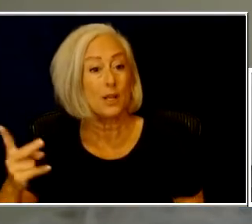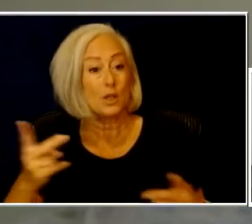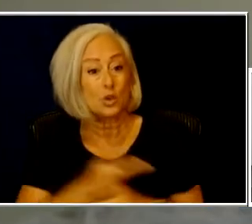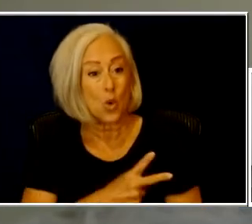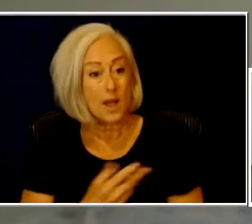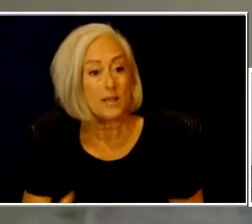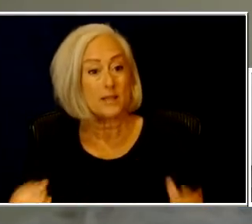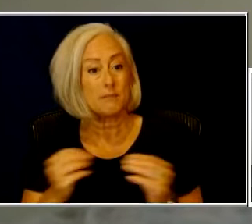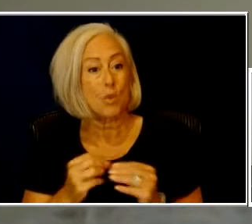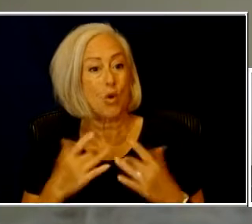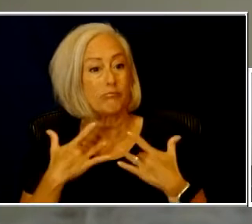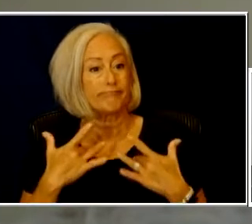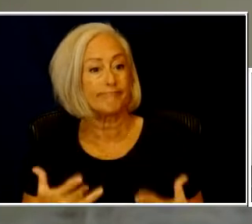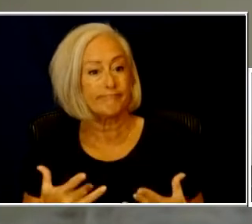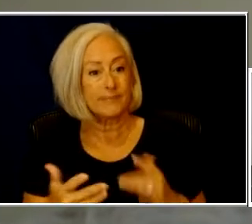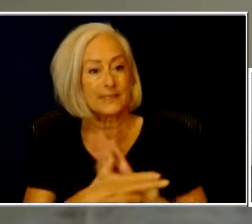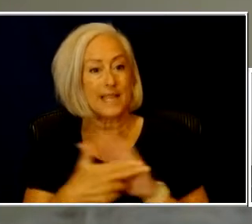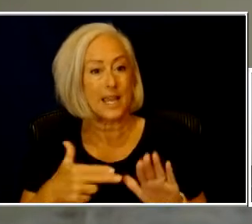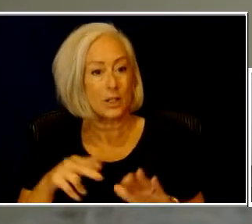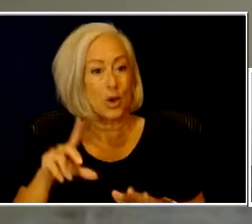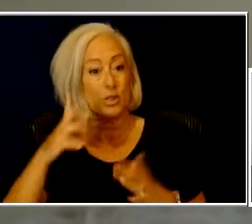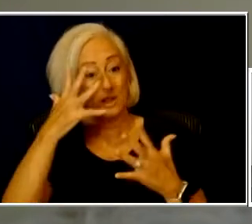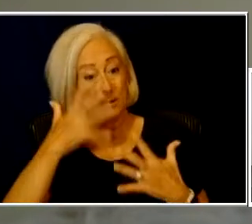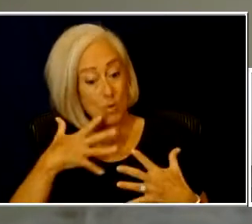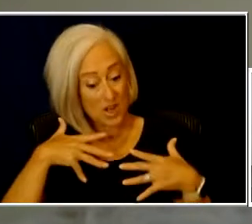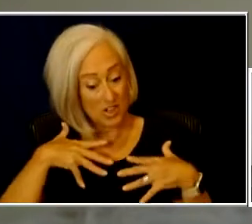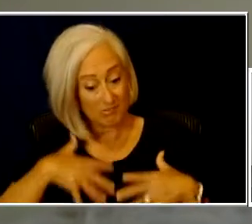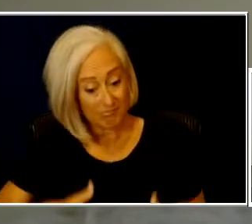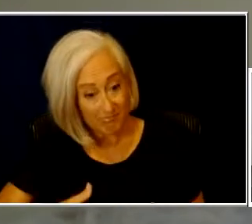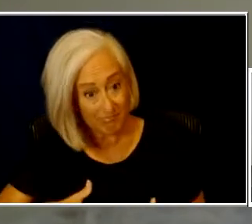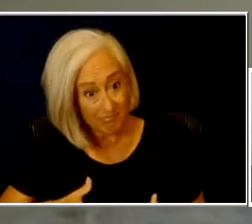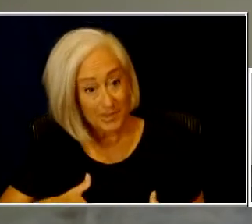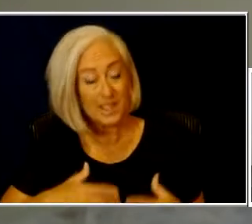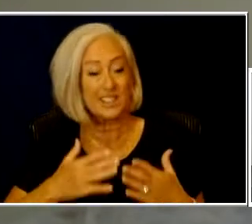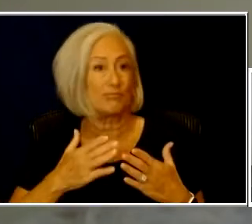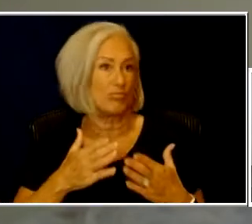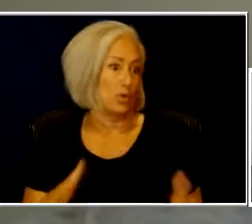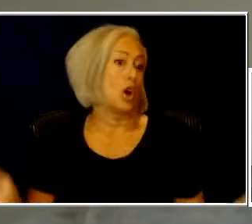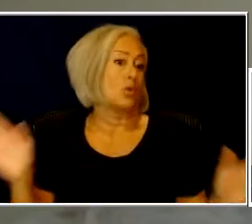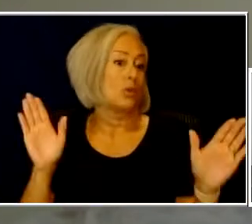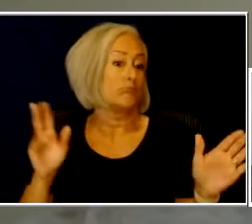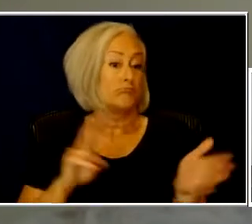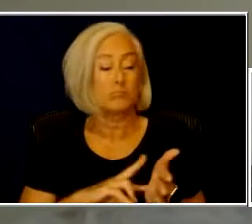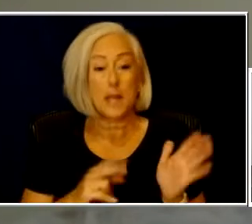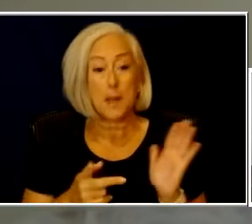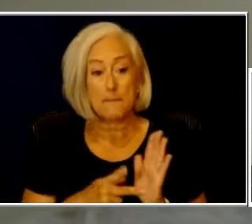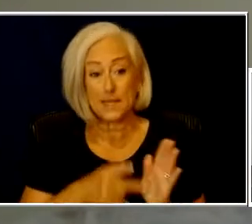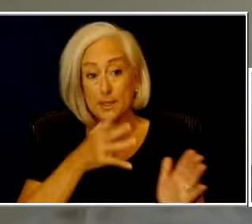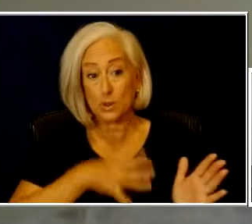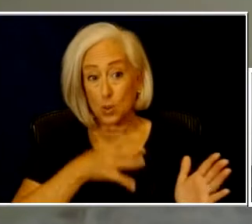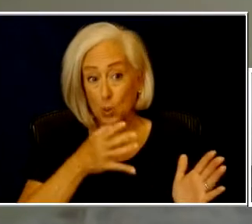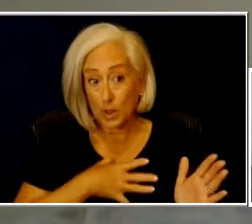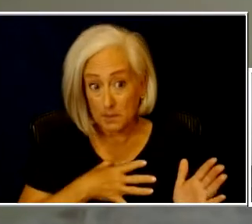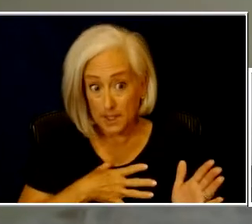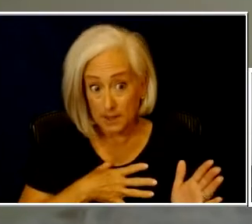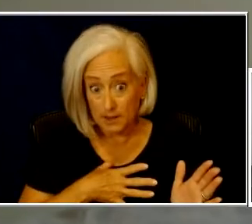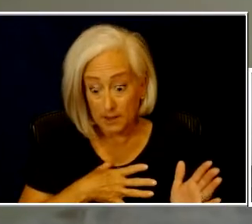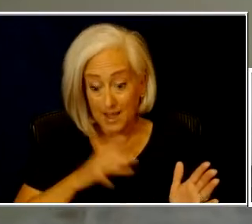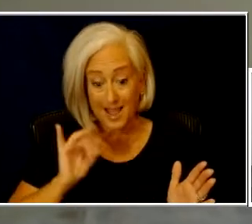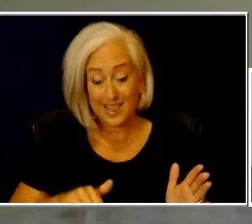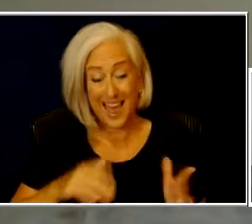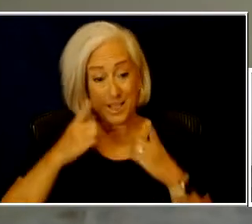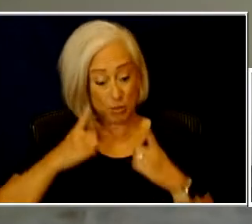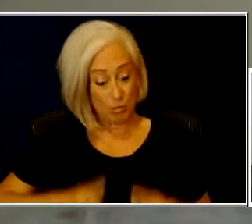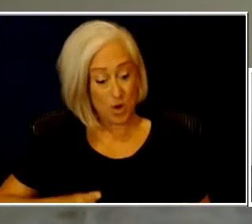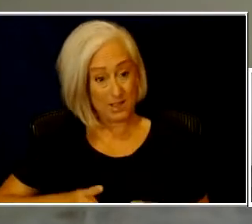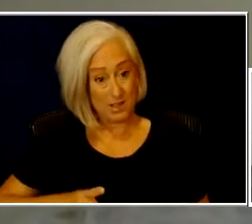in general. And so with that increased rate for women, we tend to see that the depressive symptoms that we see that are